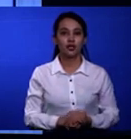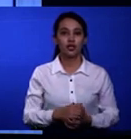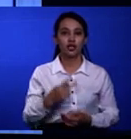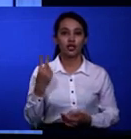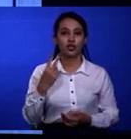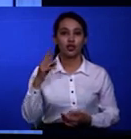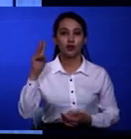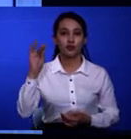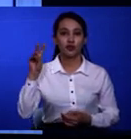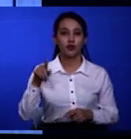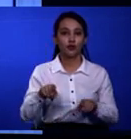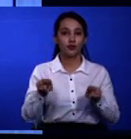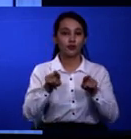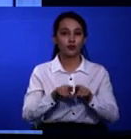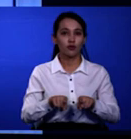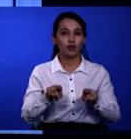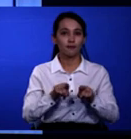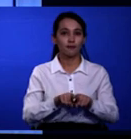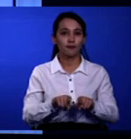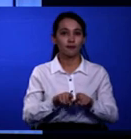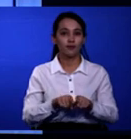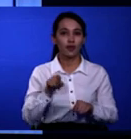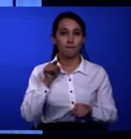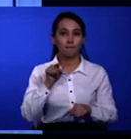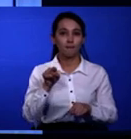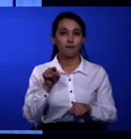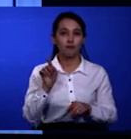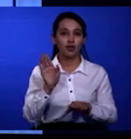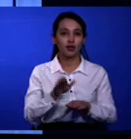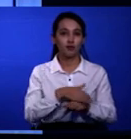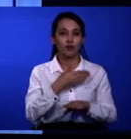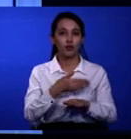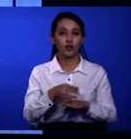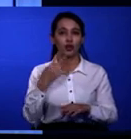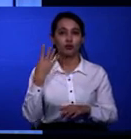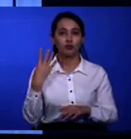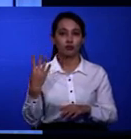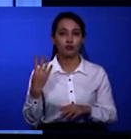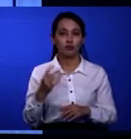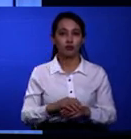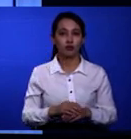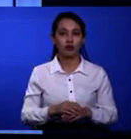Ikkinchi misolda ham xuddi shunday. 1000 ni 4 ga bo'lamiz.